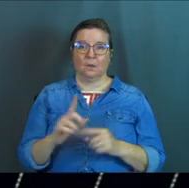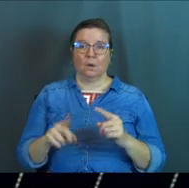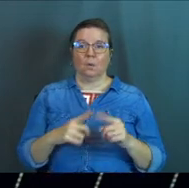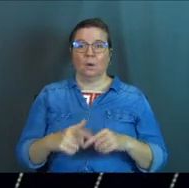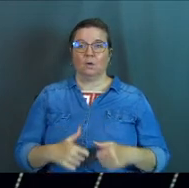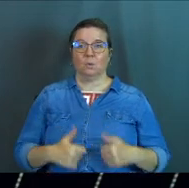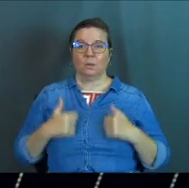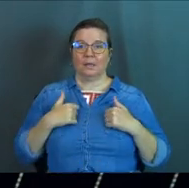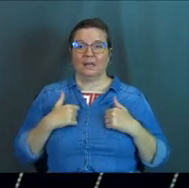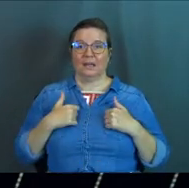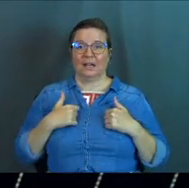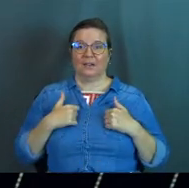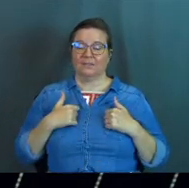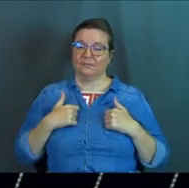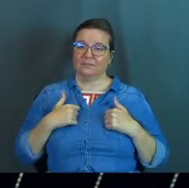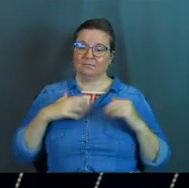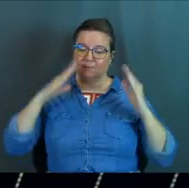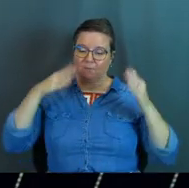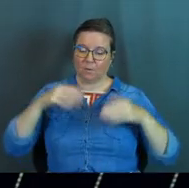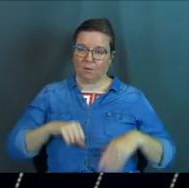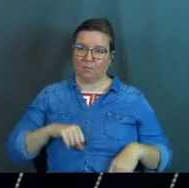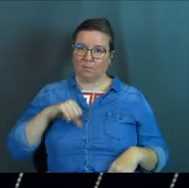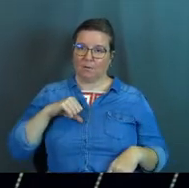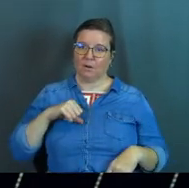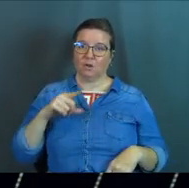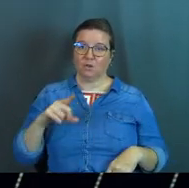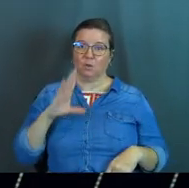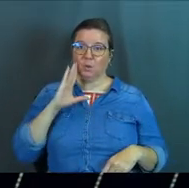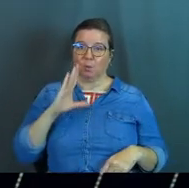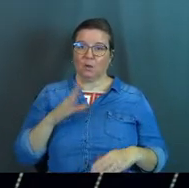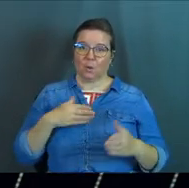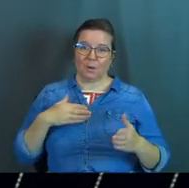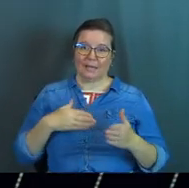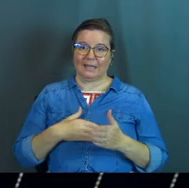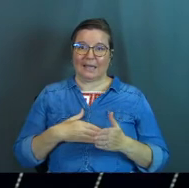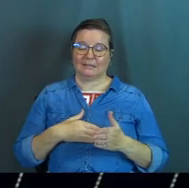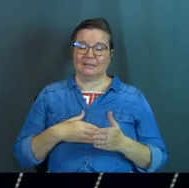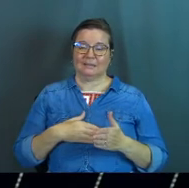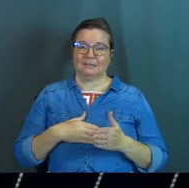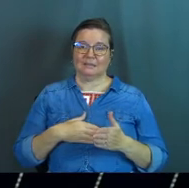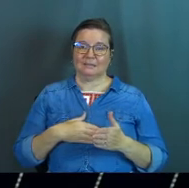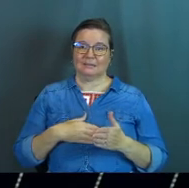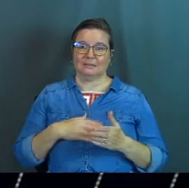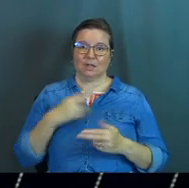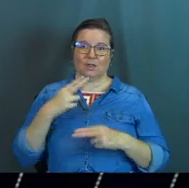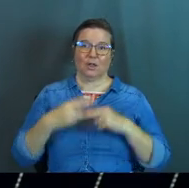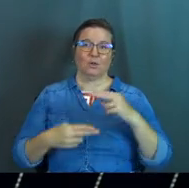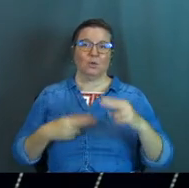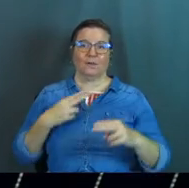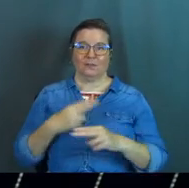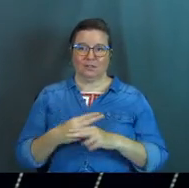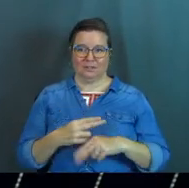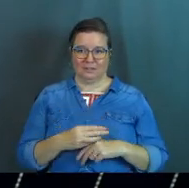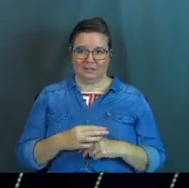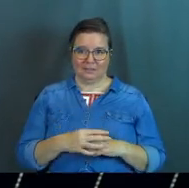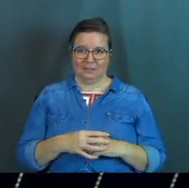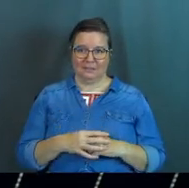When you live a life of pride, you are going against the grain of the universe,